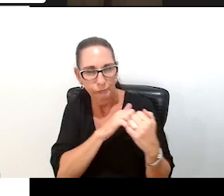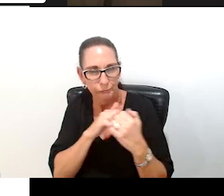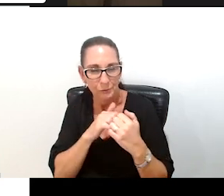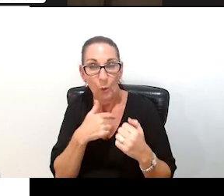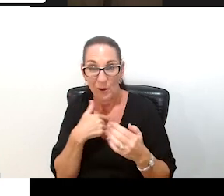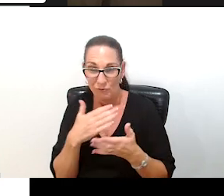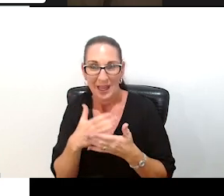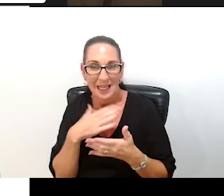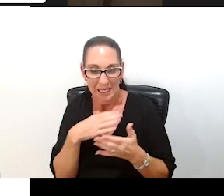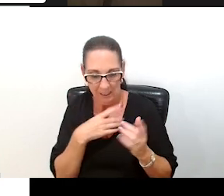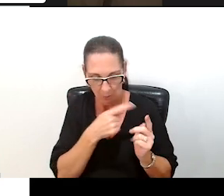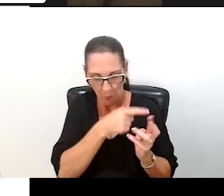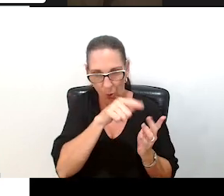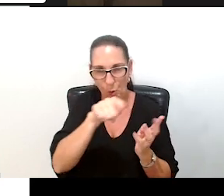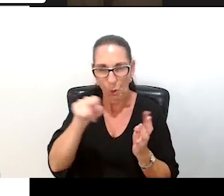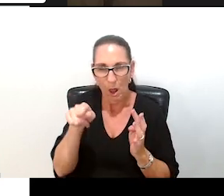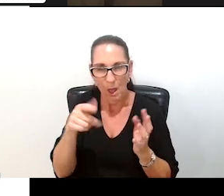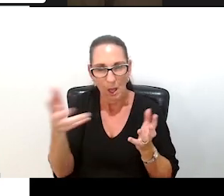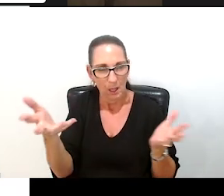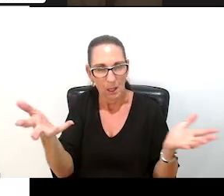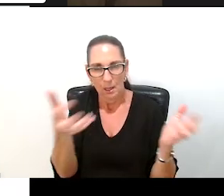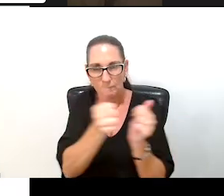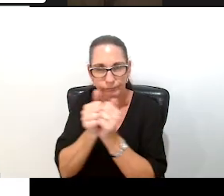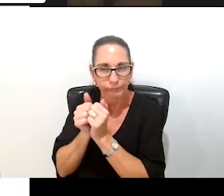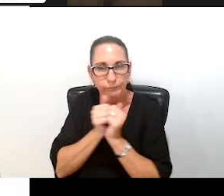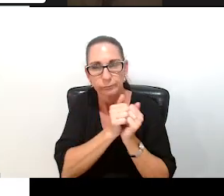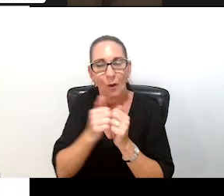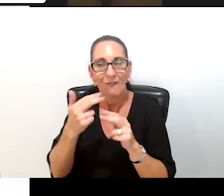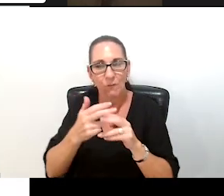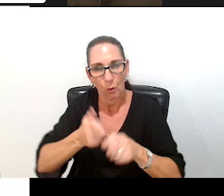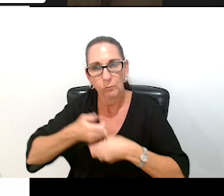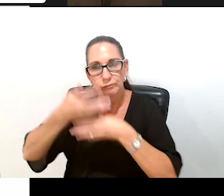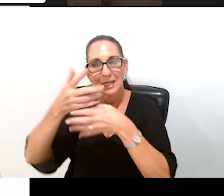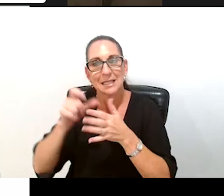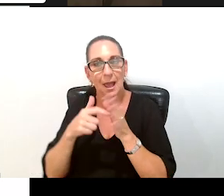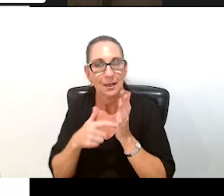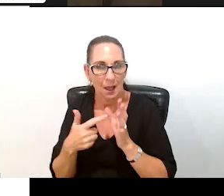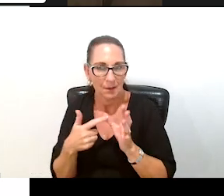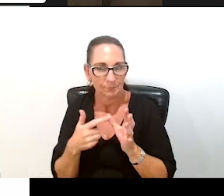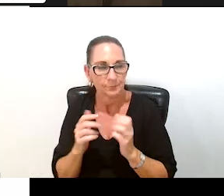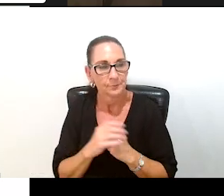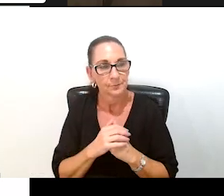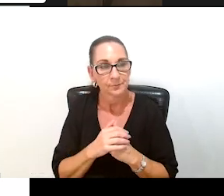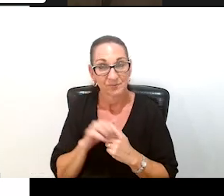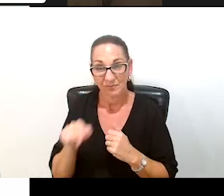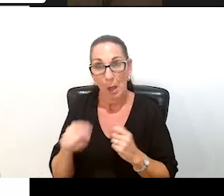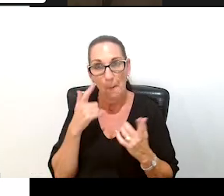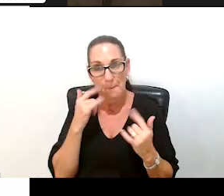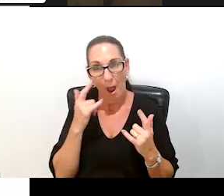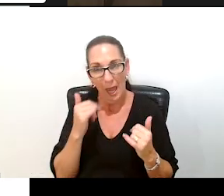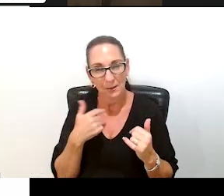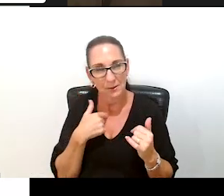these different players to bring the data together. And in that pilot, we linked over 50